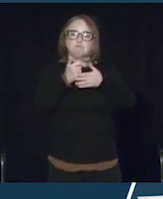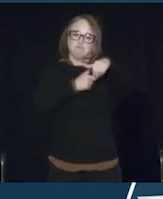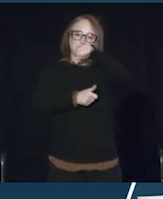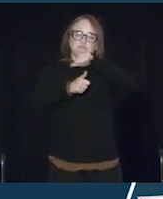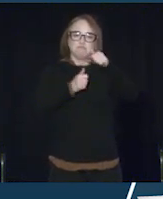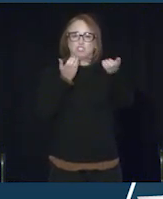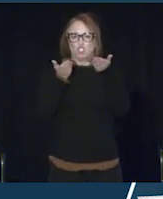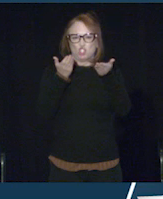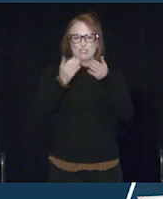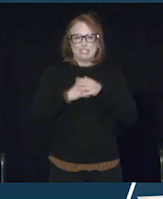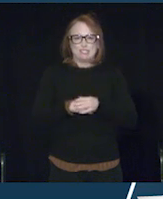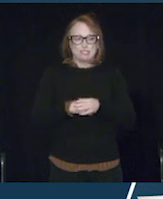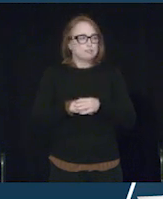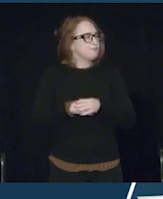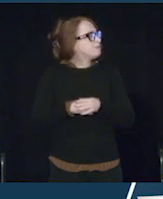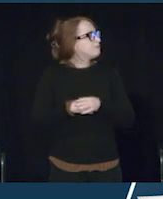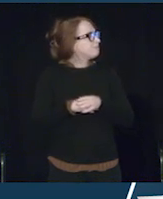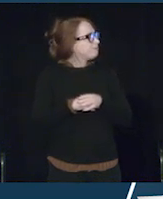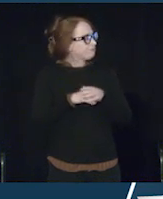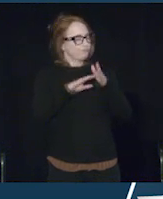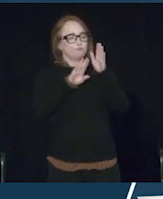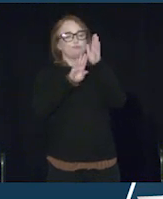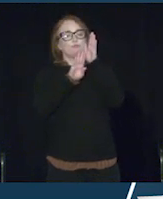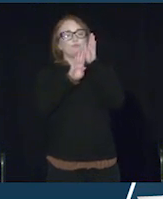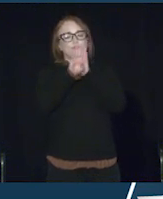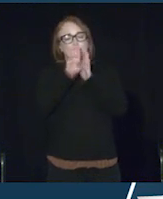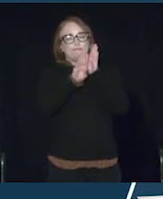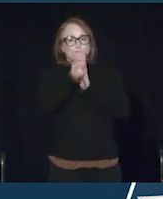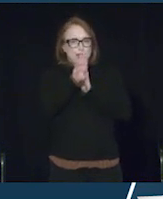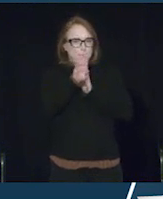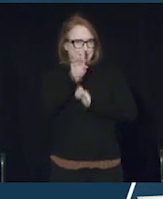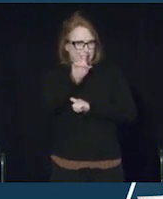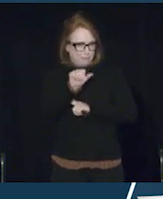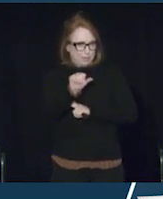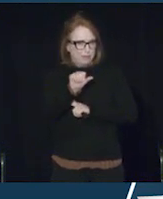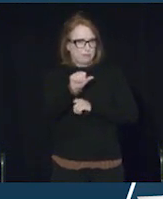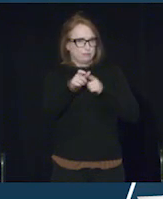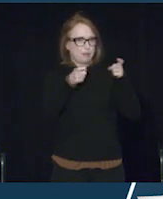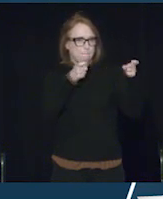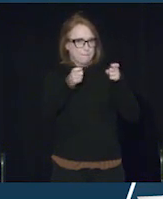So the Developmental Disabilities Managed Care Pilot, is that what you're referring to?